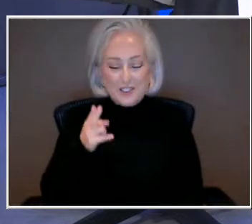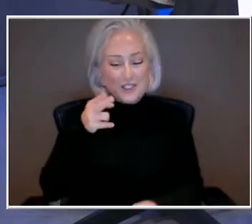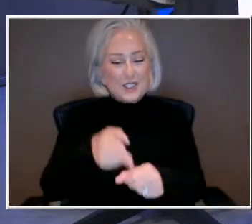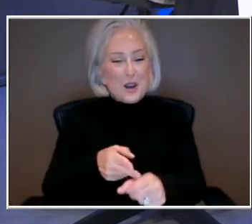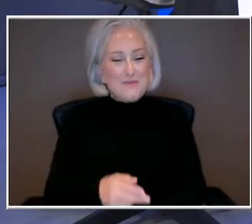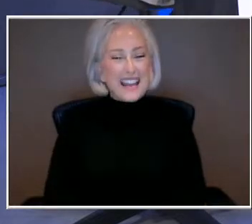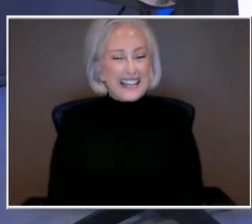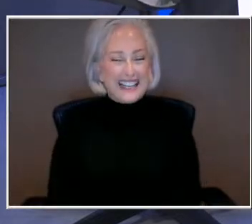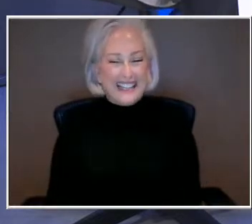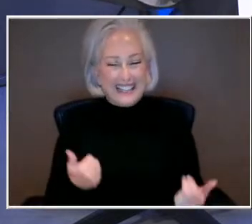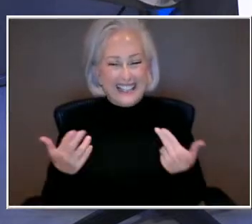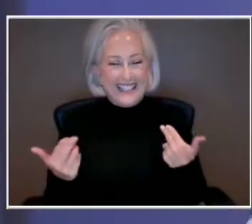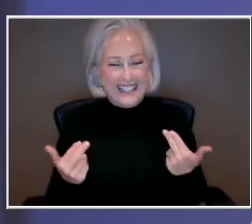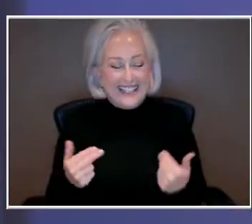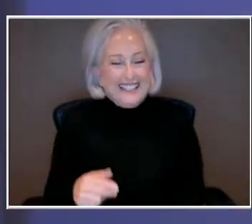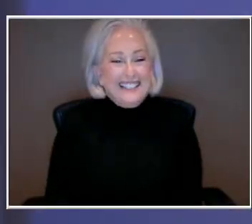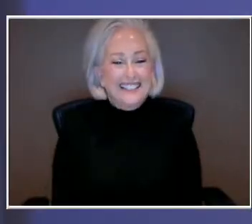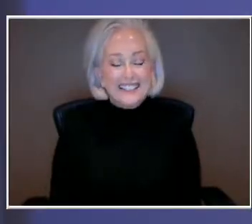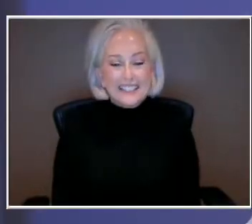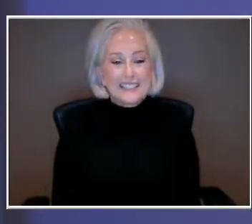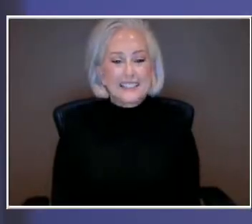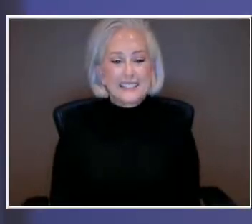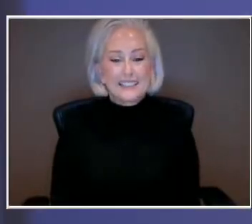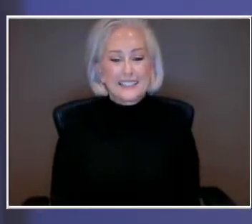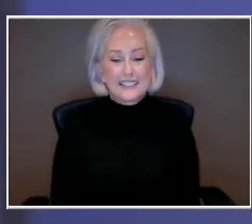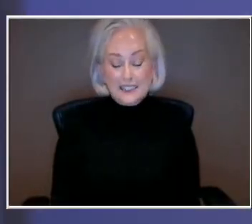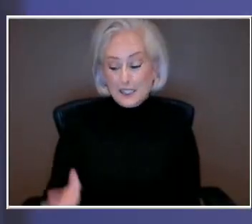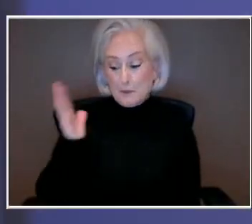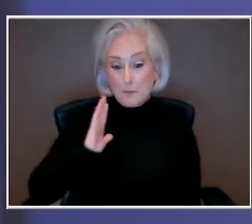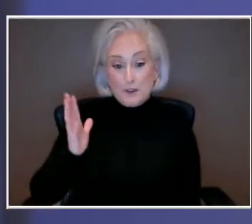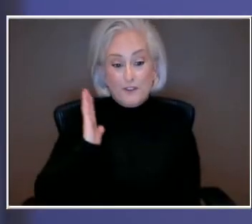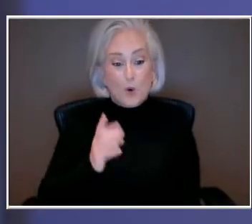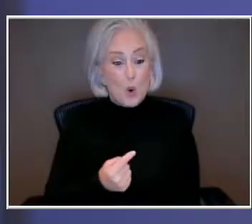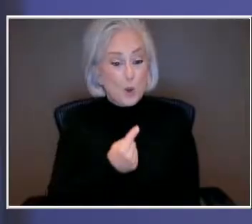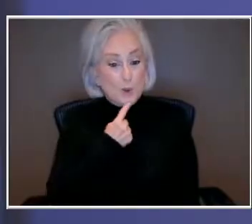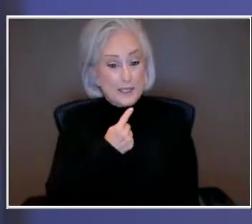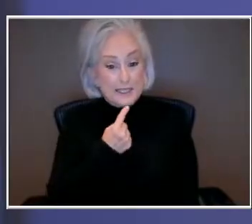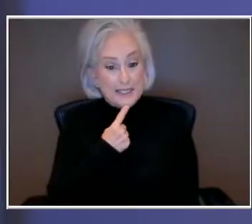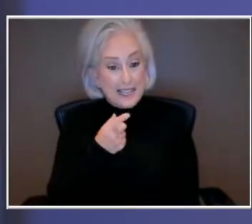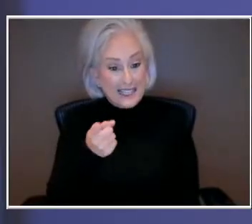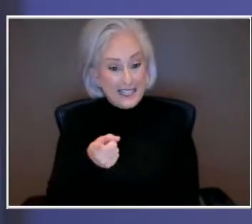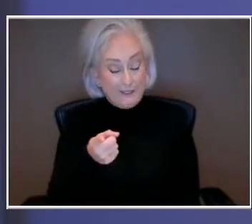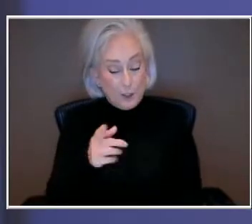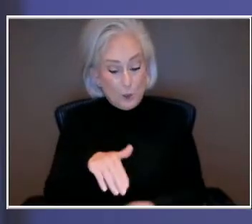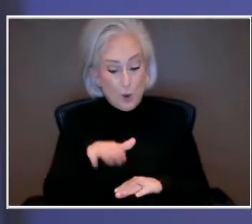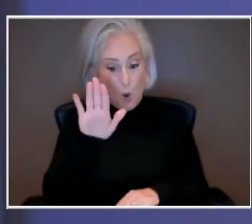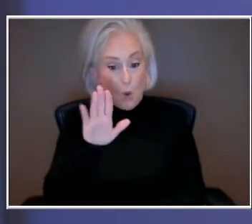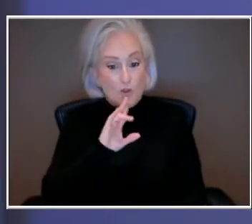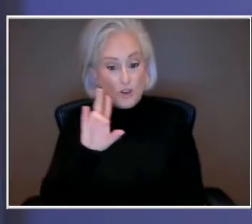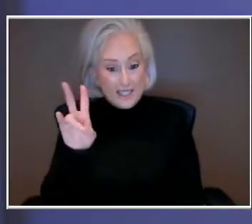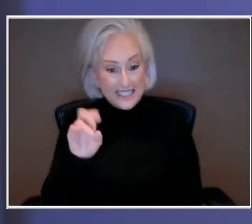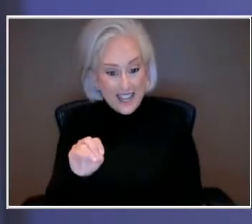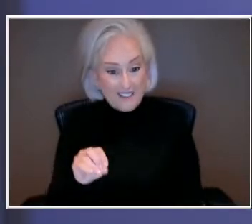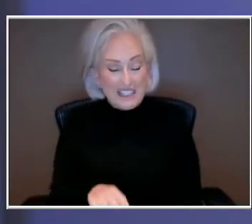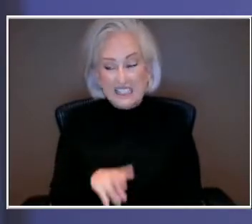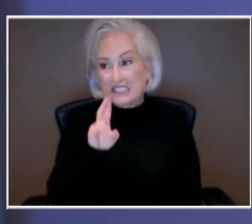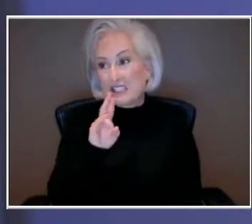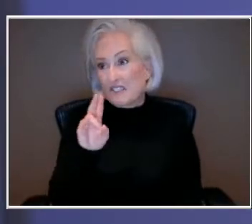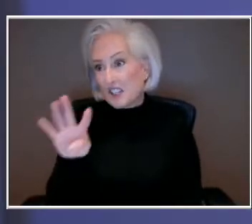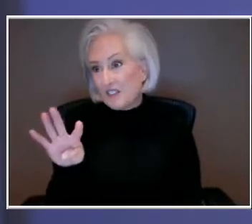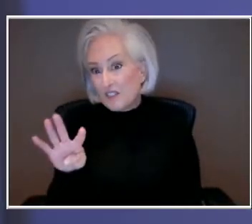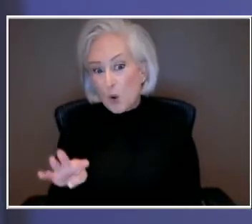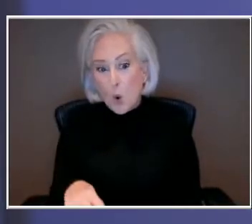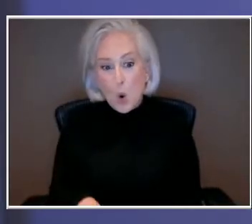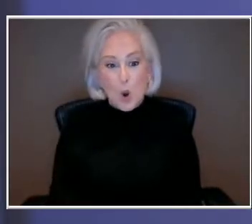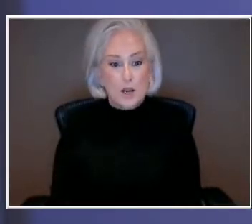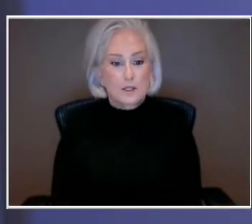Dr. Fabian. Go after it. You know, we used to say that if you're over 70 or 74, somewhere around there,